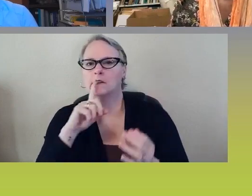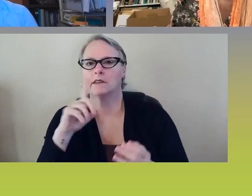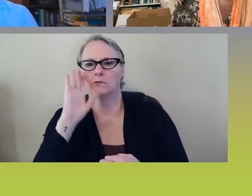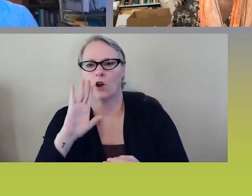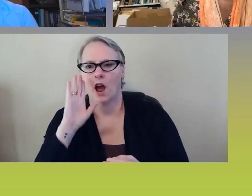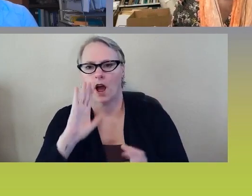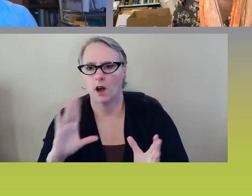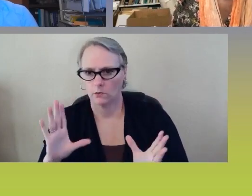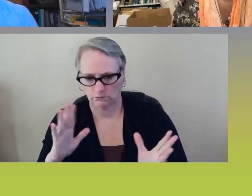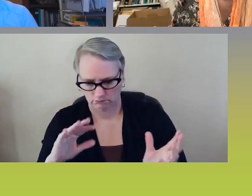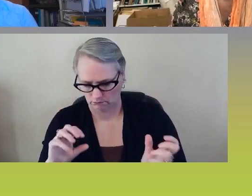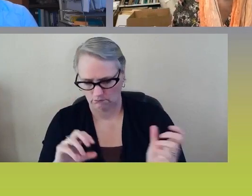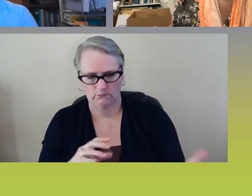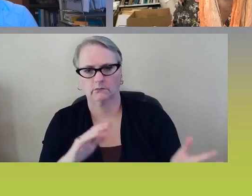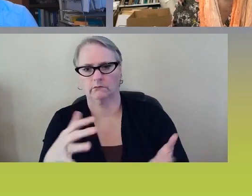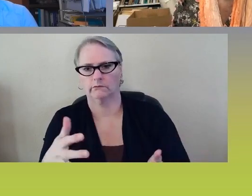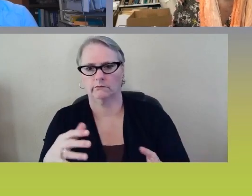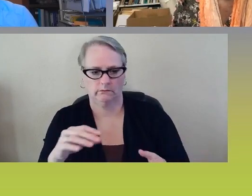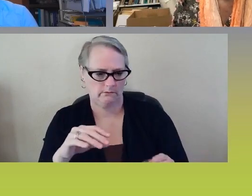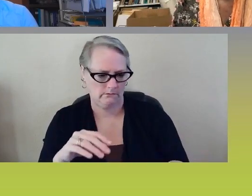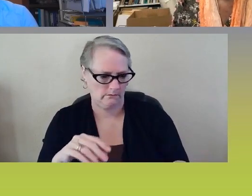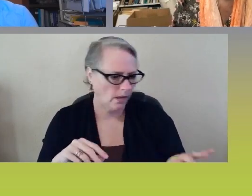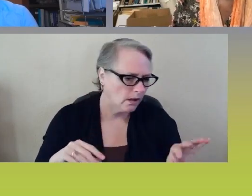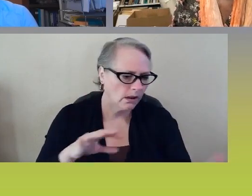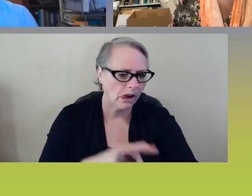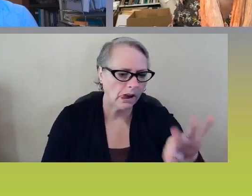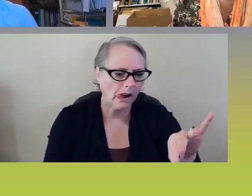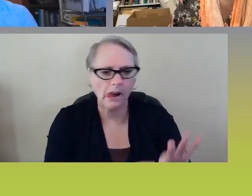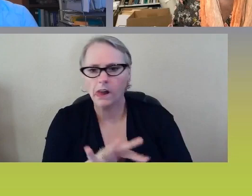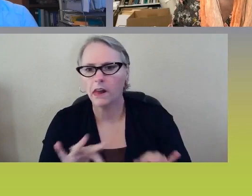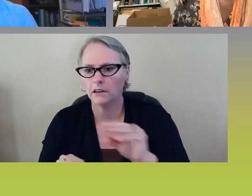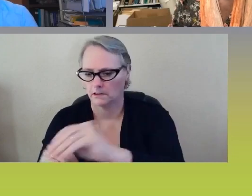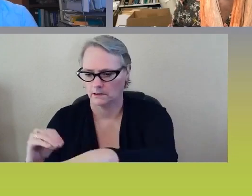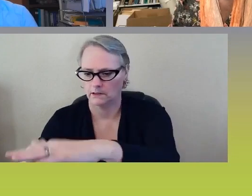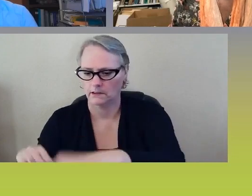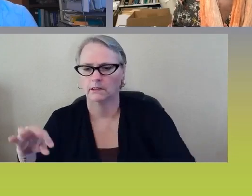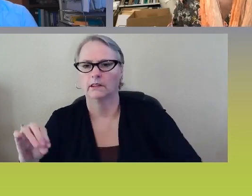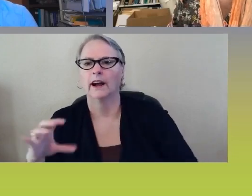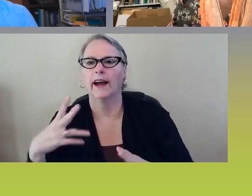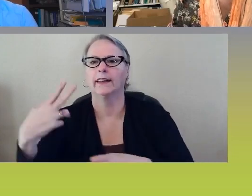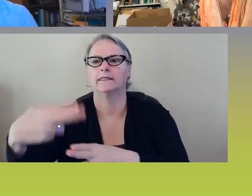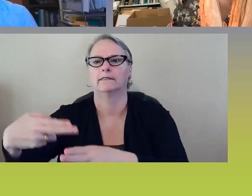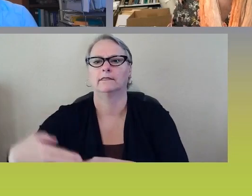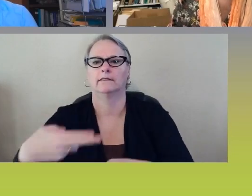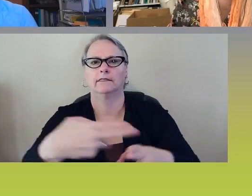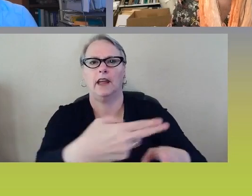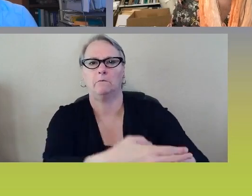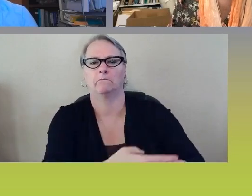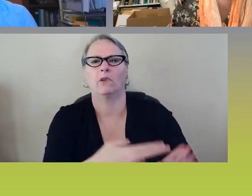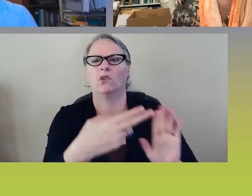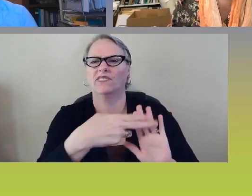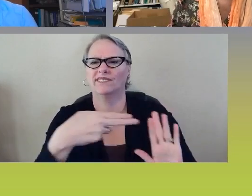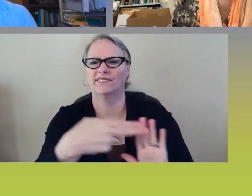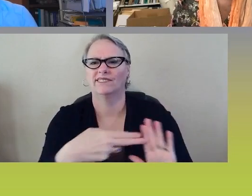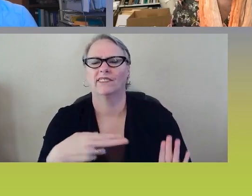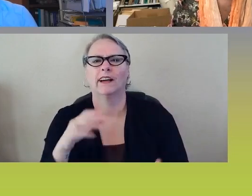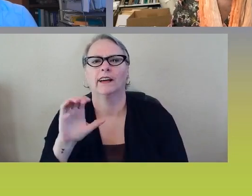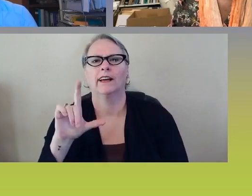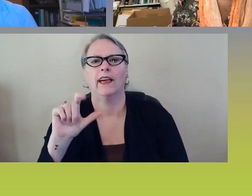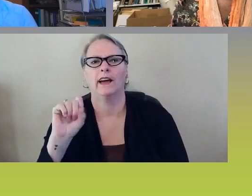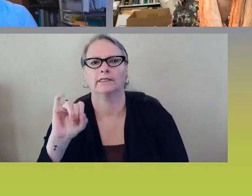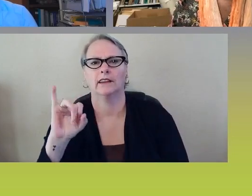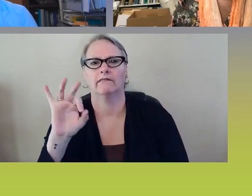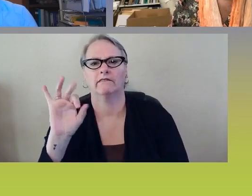know what I mean. Sorting and classifying. That is one. The other one is, for